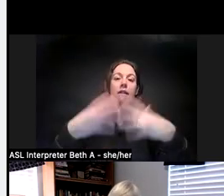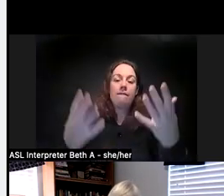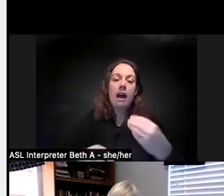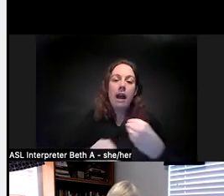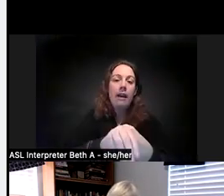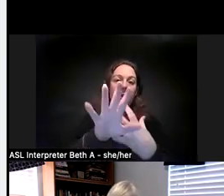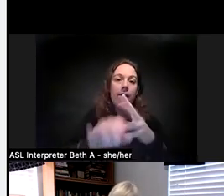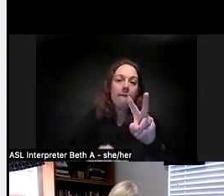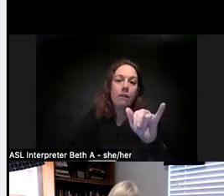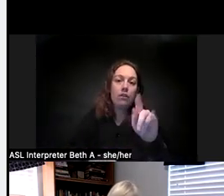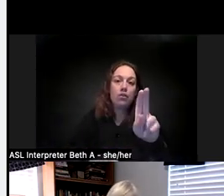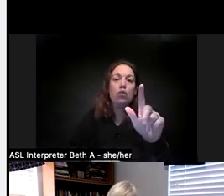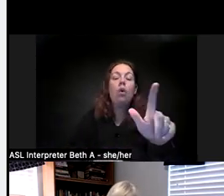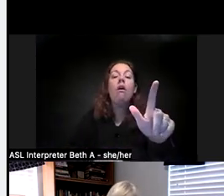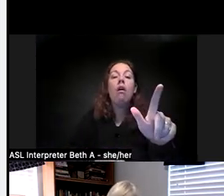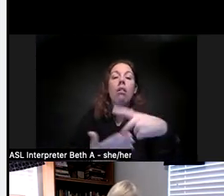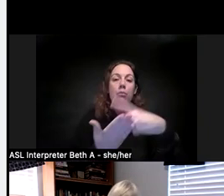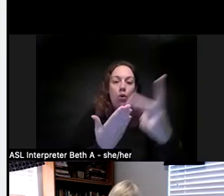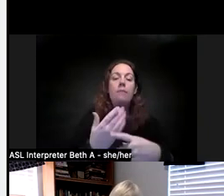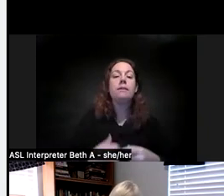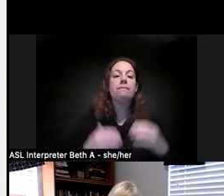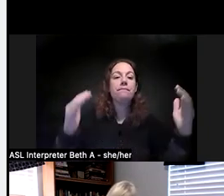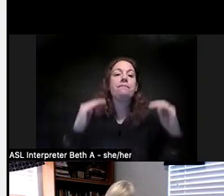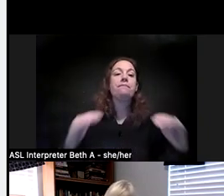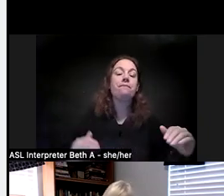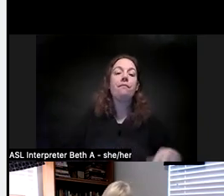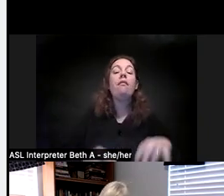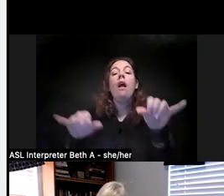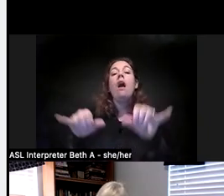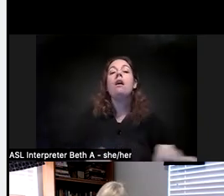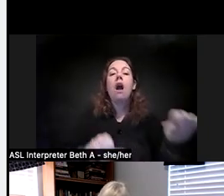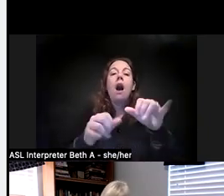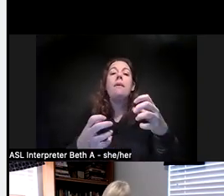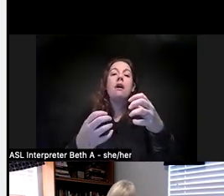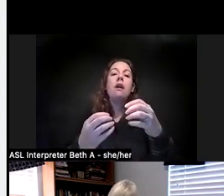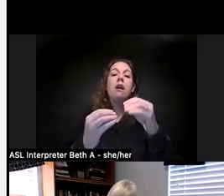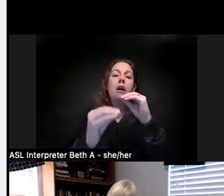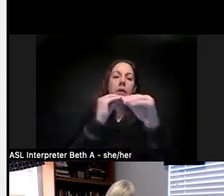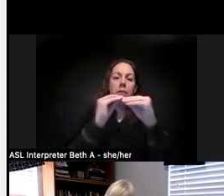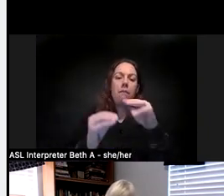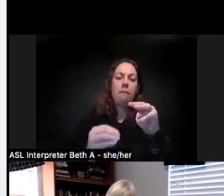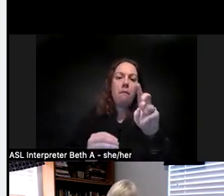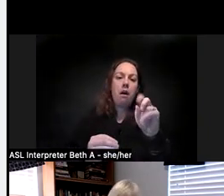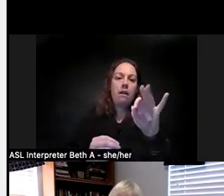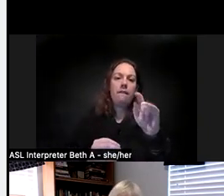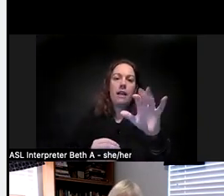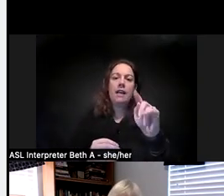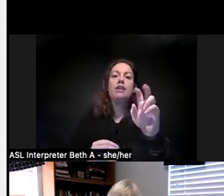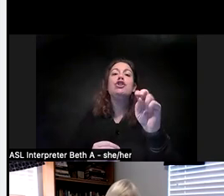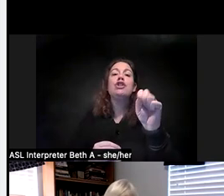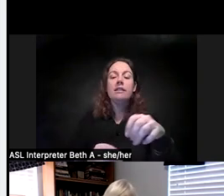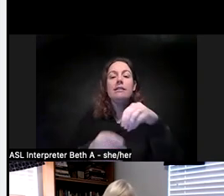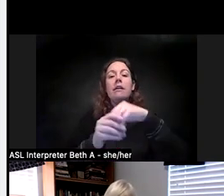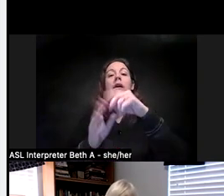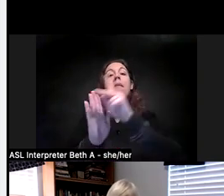Common modifications in policies or procedures that are required. These are, we talked about earlier, and there's a wonderful example in